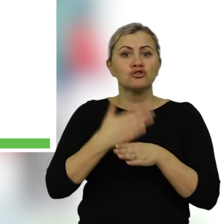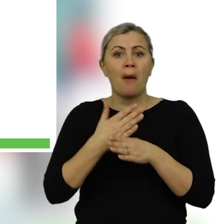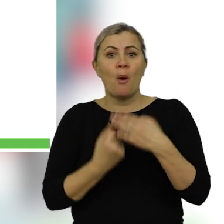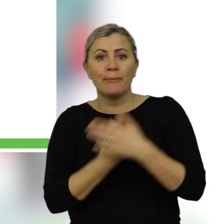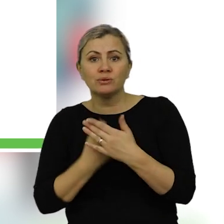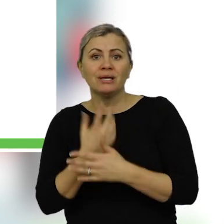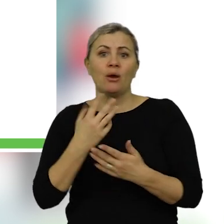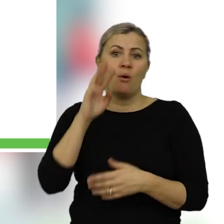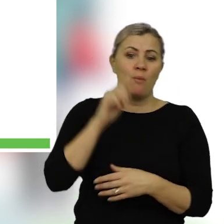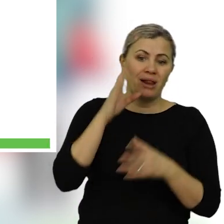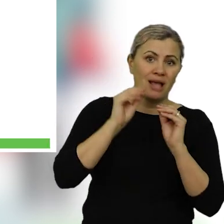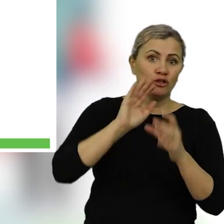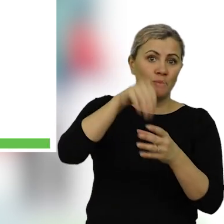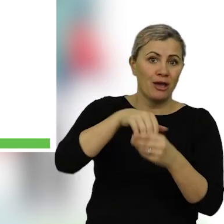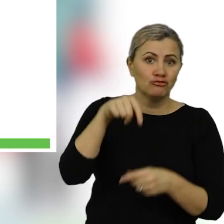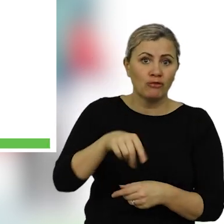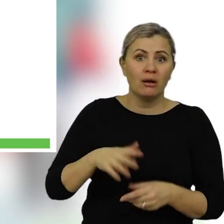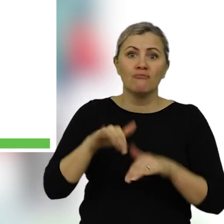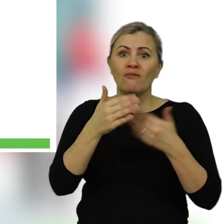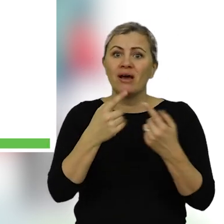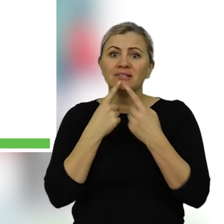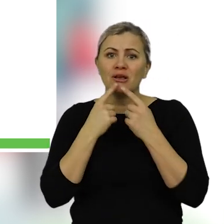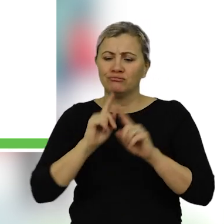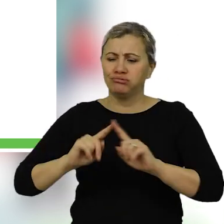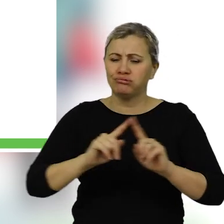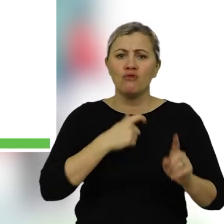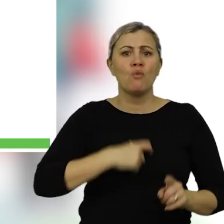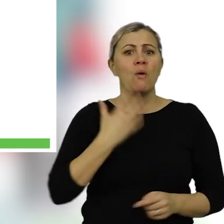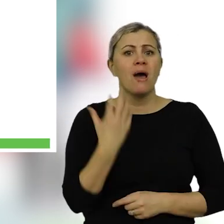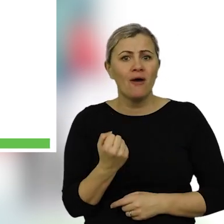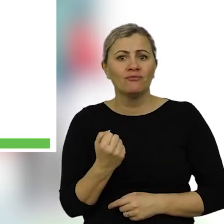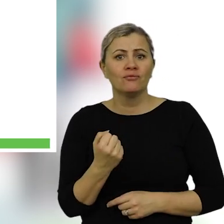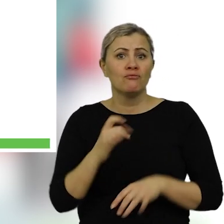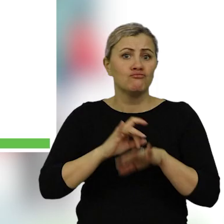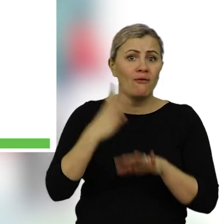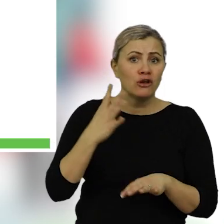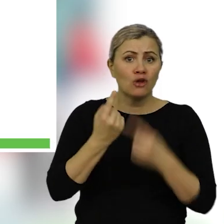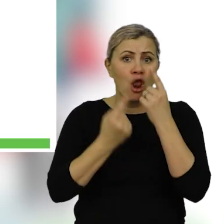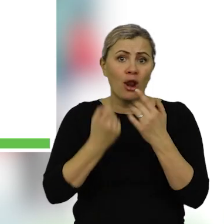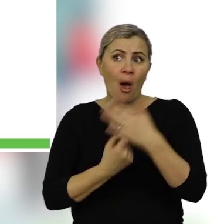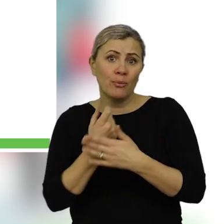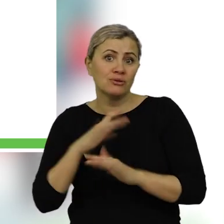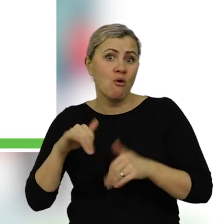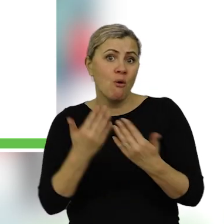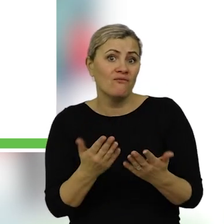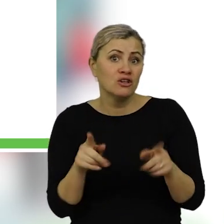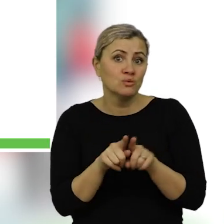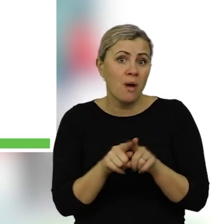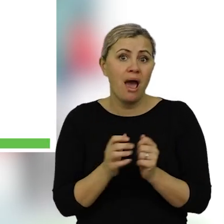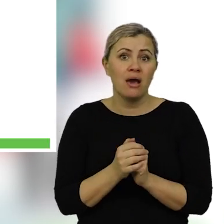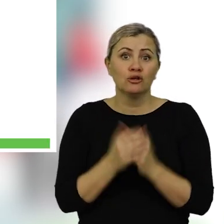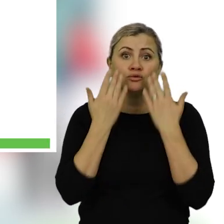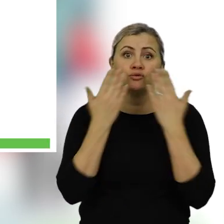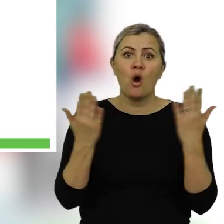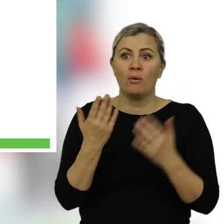education. It provides information on the many roles available, links to any professional learning opportunities on offer, and showcases the